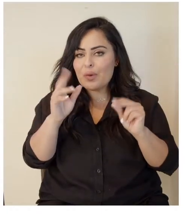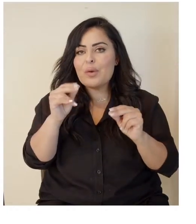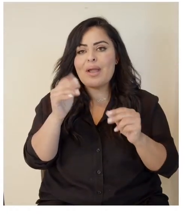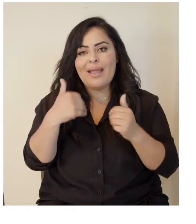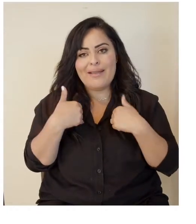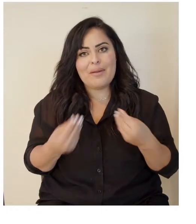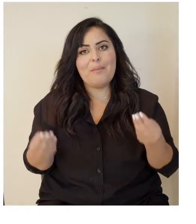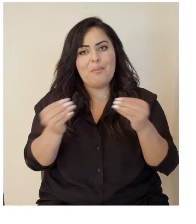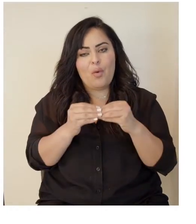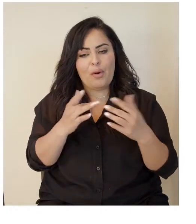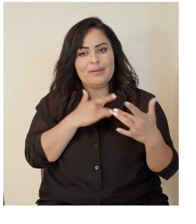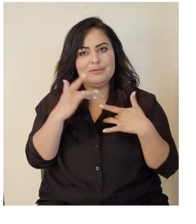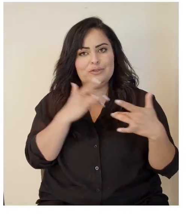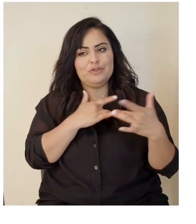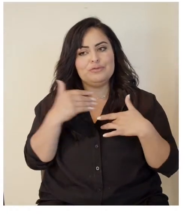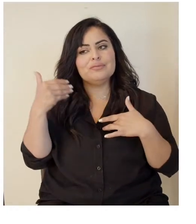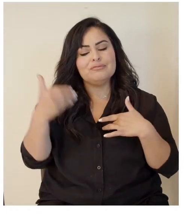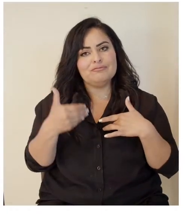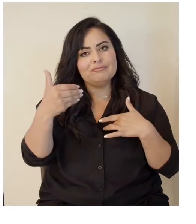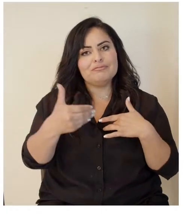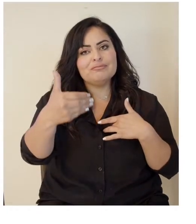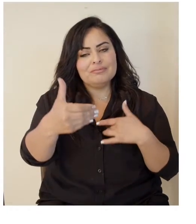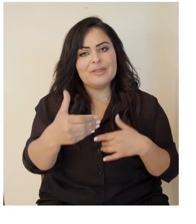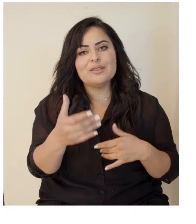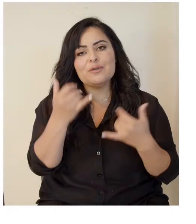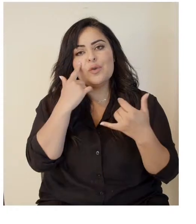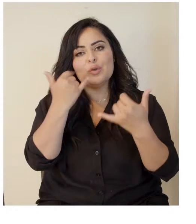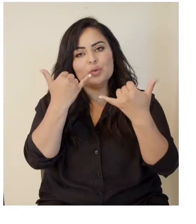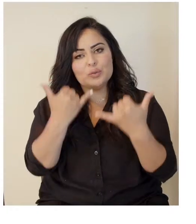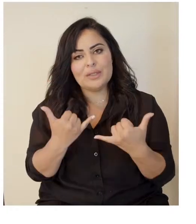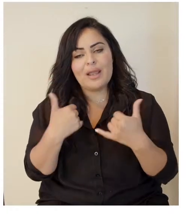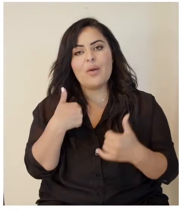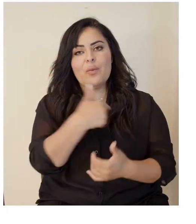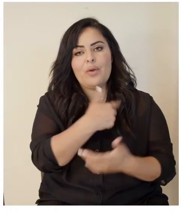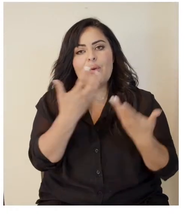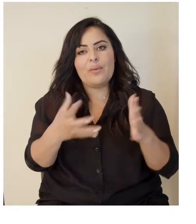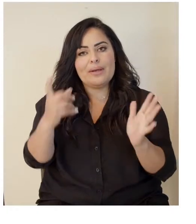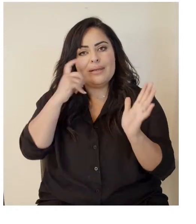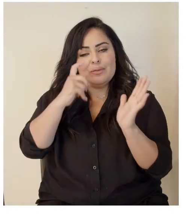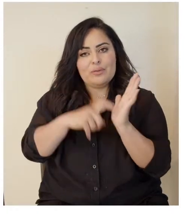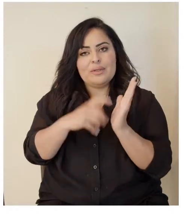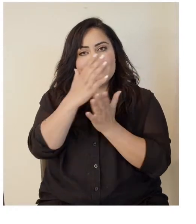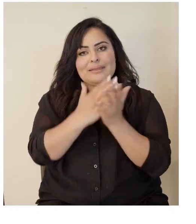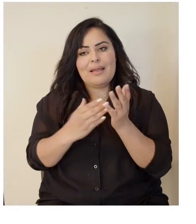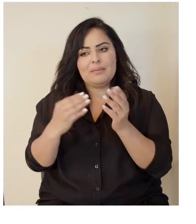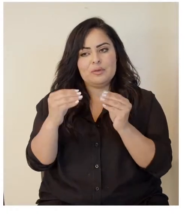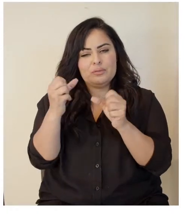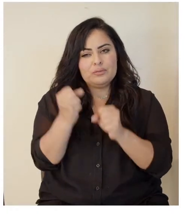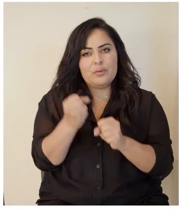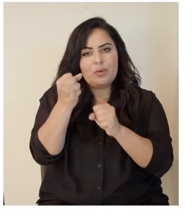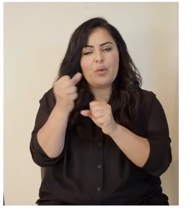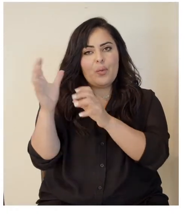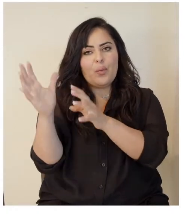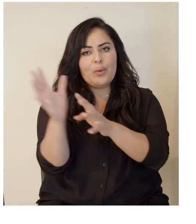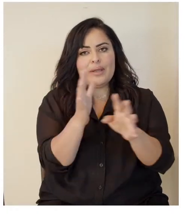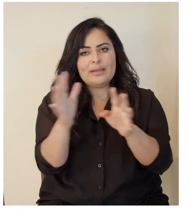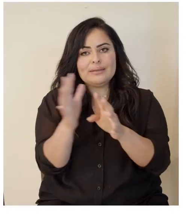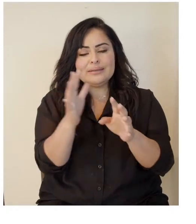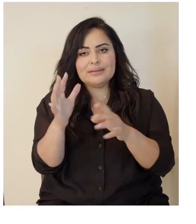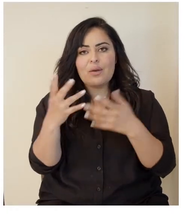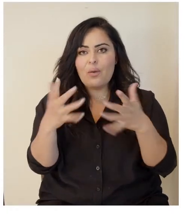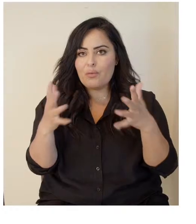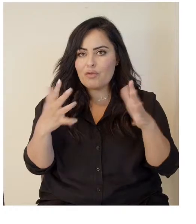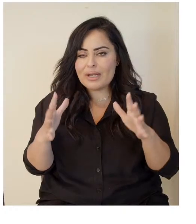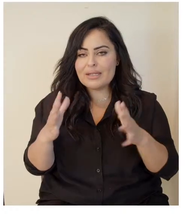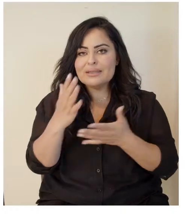concerning conditions as we have the next several days here. So today we've already seen some gustier northeast winds start to build in on those ridge tops.